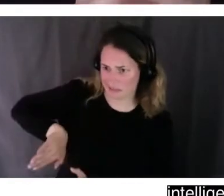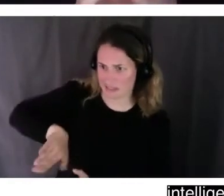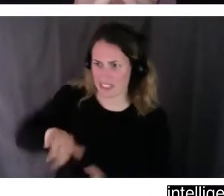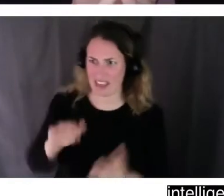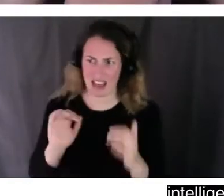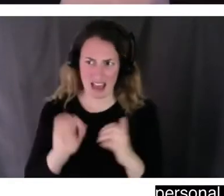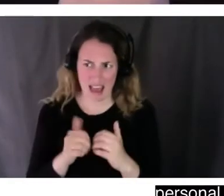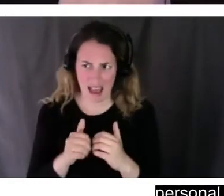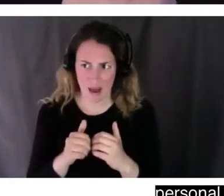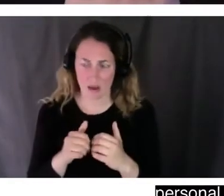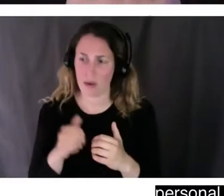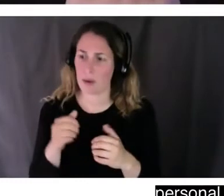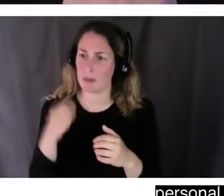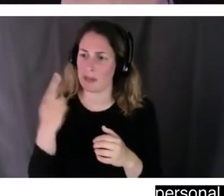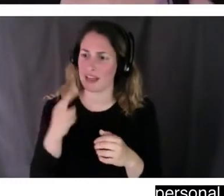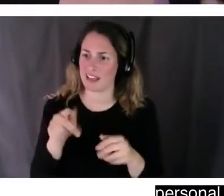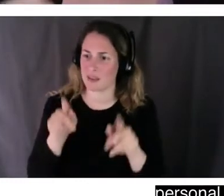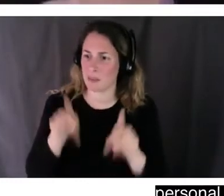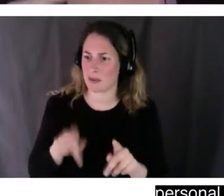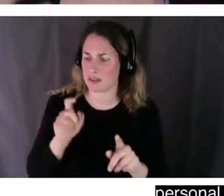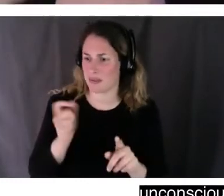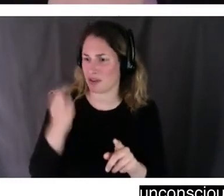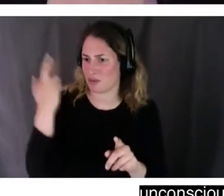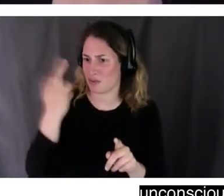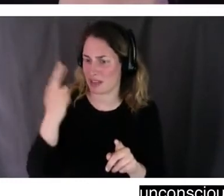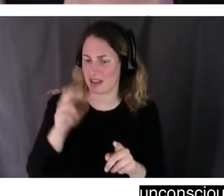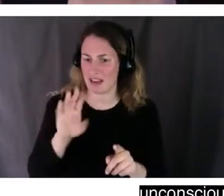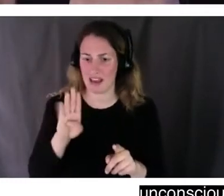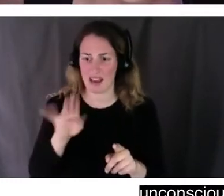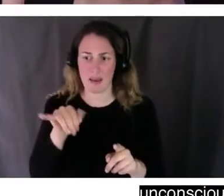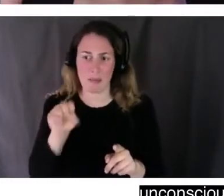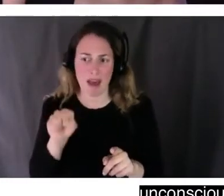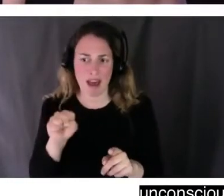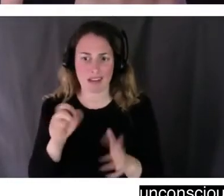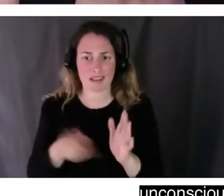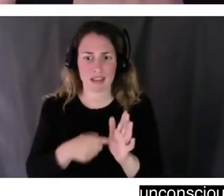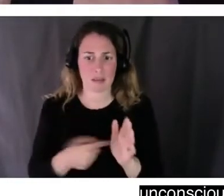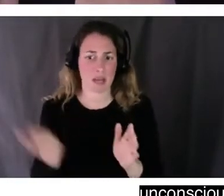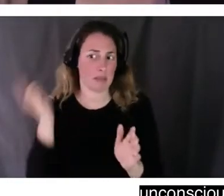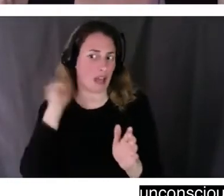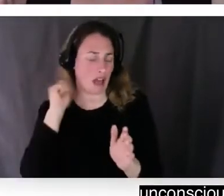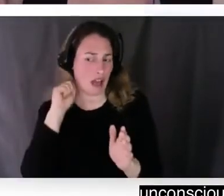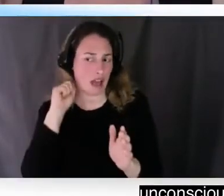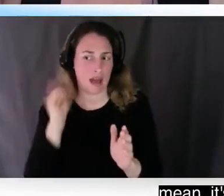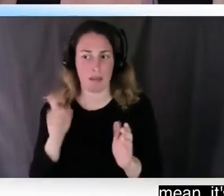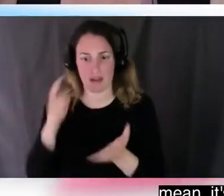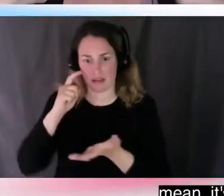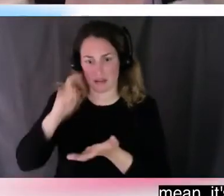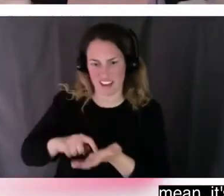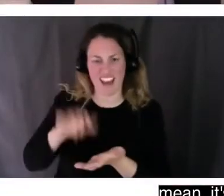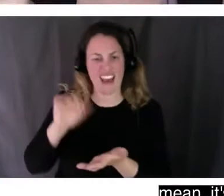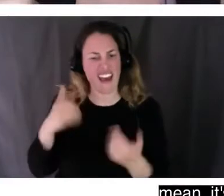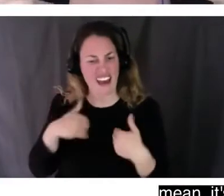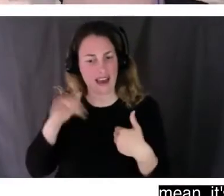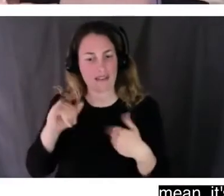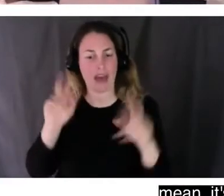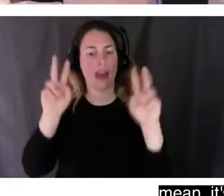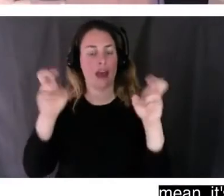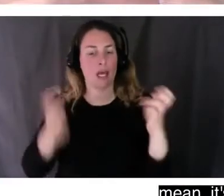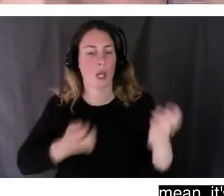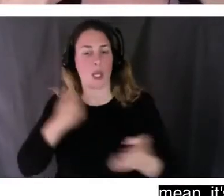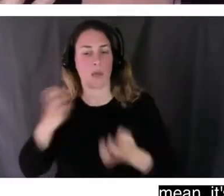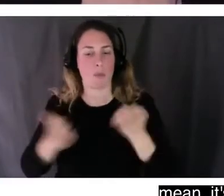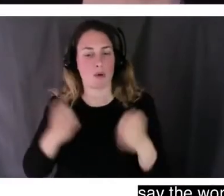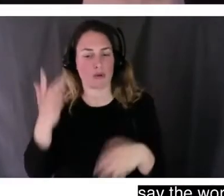know that it's nothing personal having bias. It's conscious, it's unconscious, but it's there. And you know what I mean? It's sort of